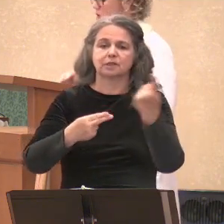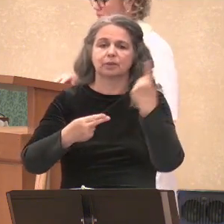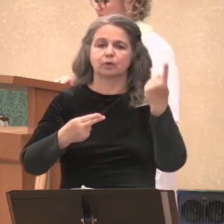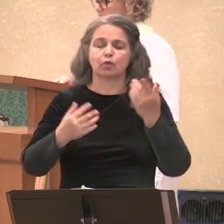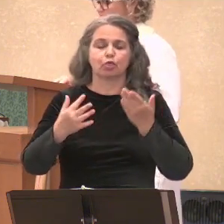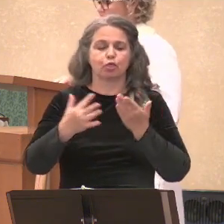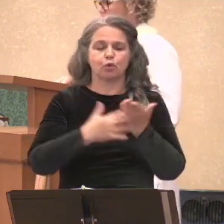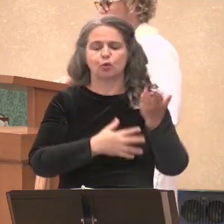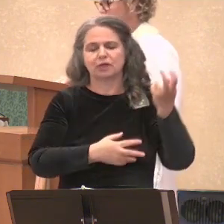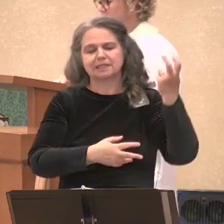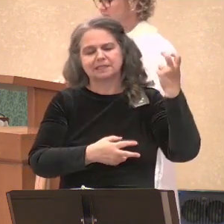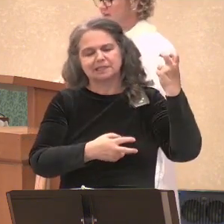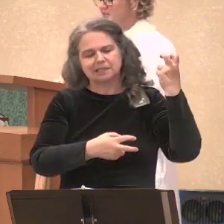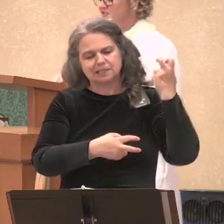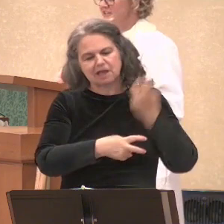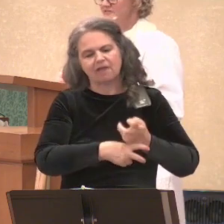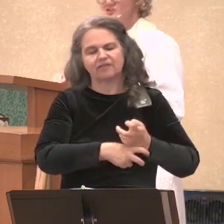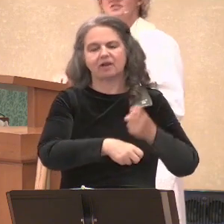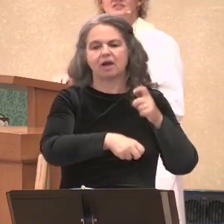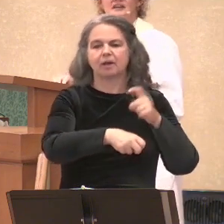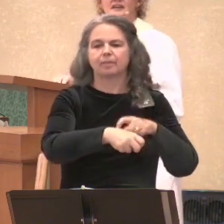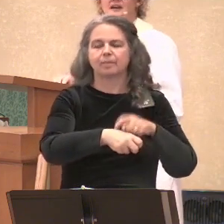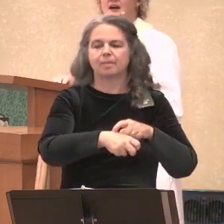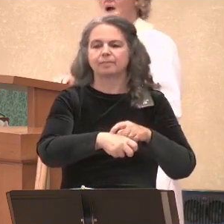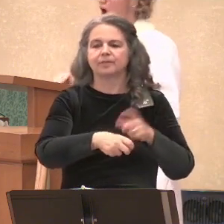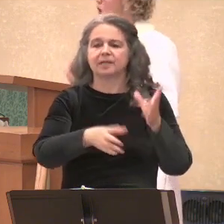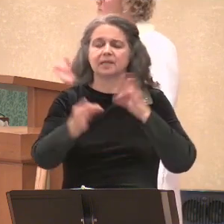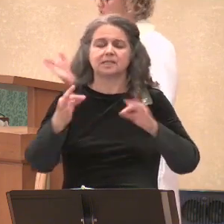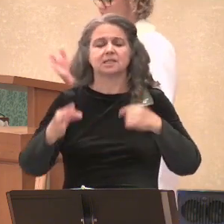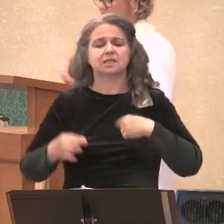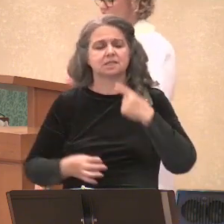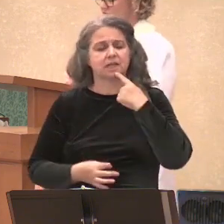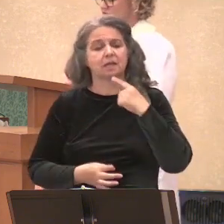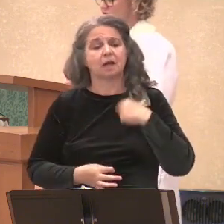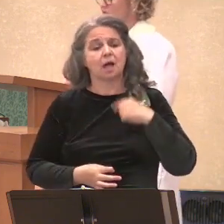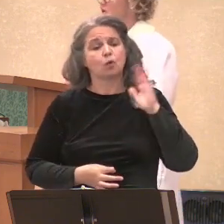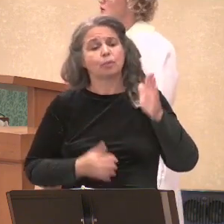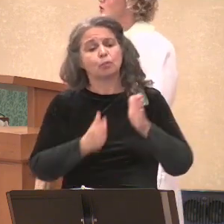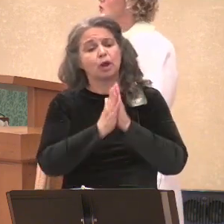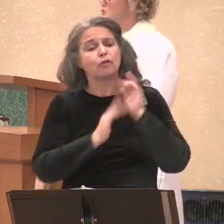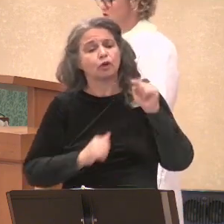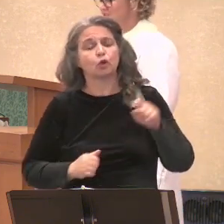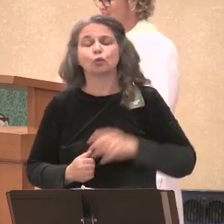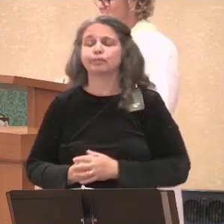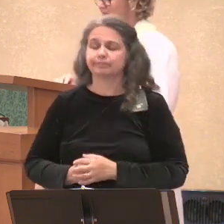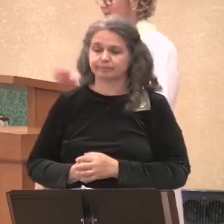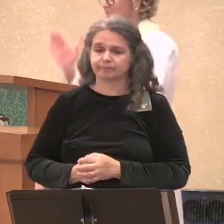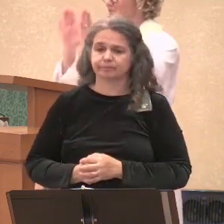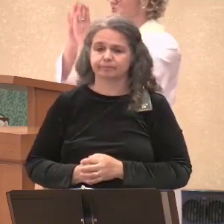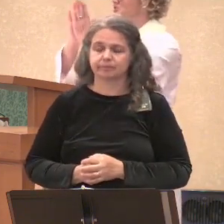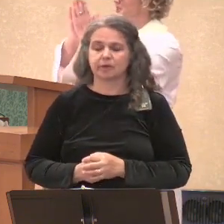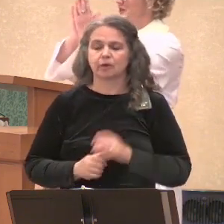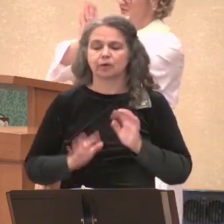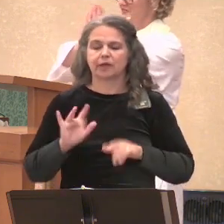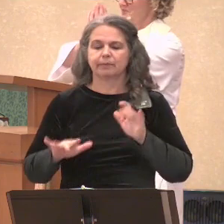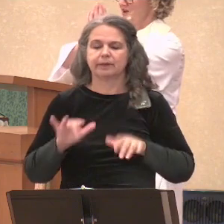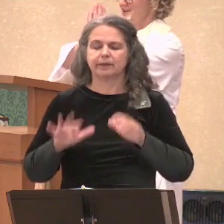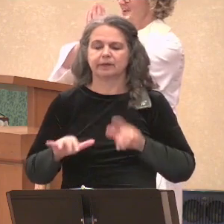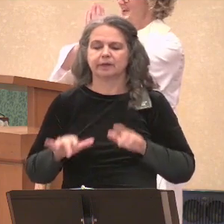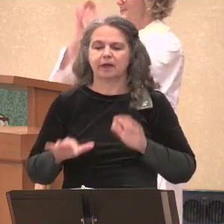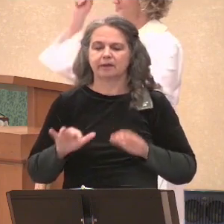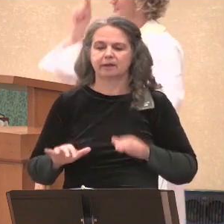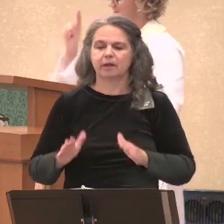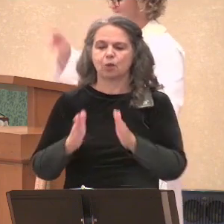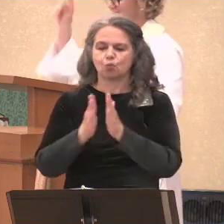through a rough time, instead of just saying, "I'll be praying for you," or typing an emoji of